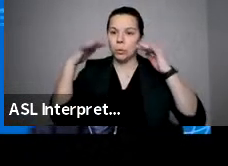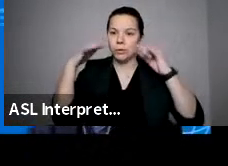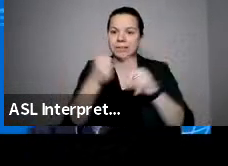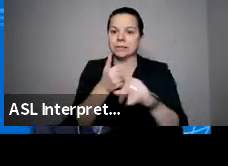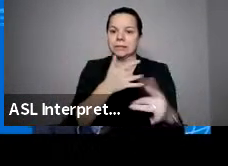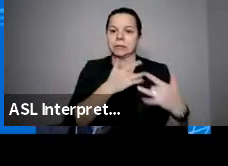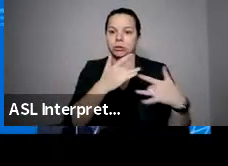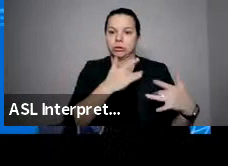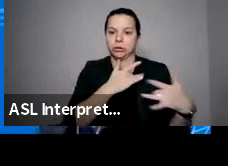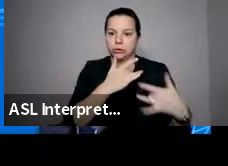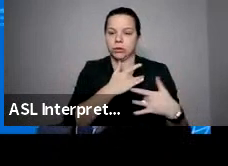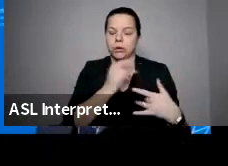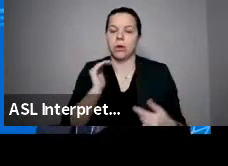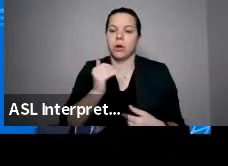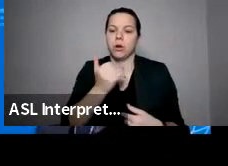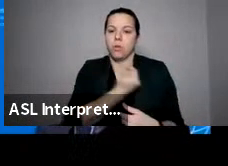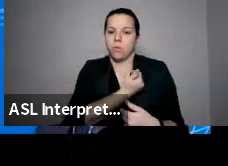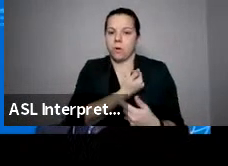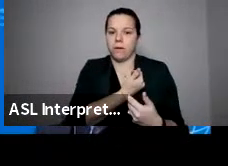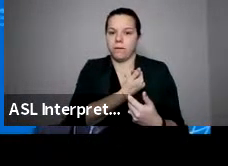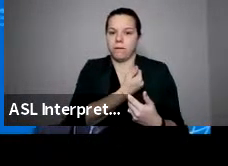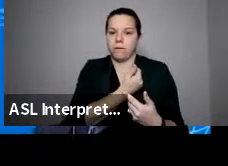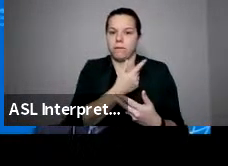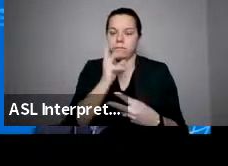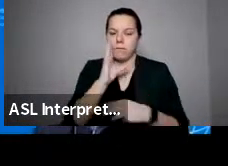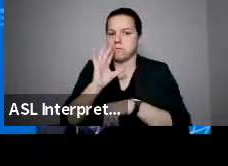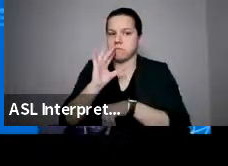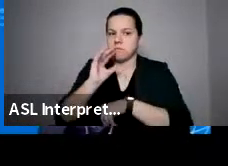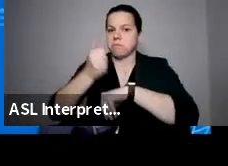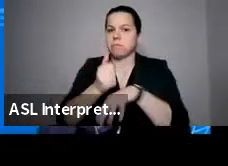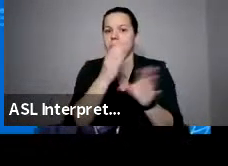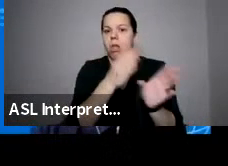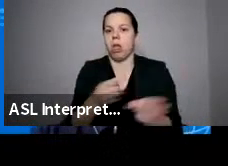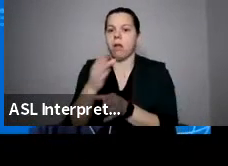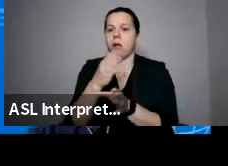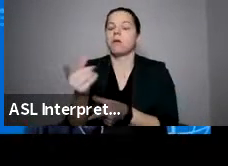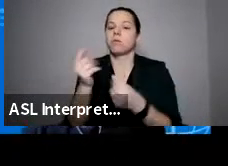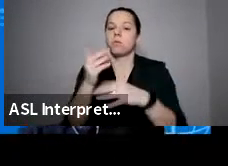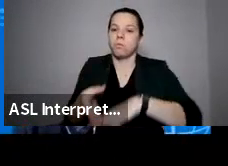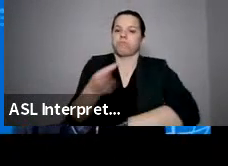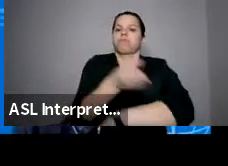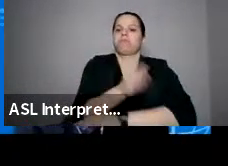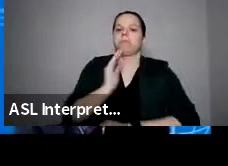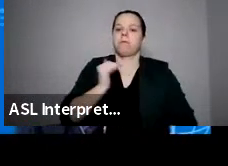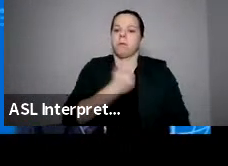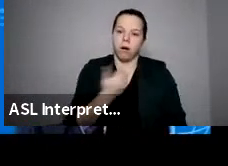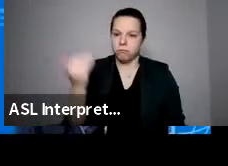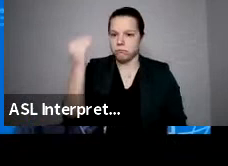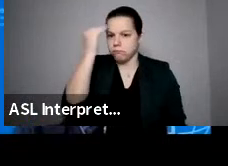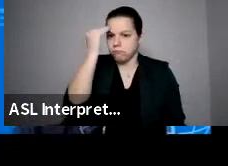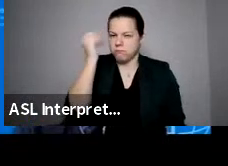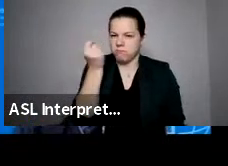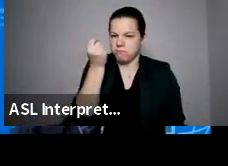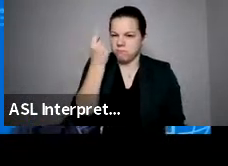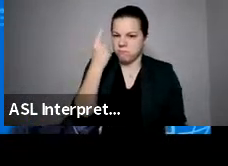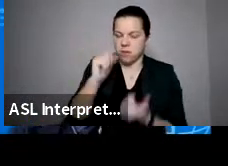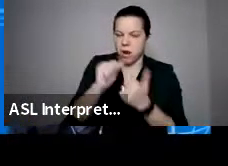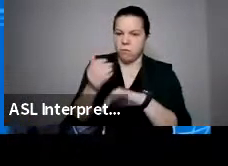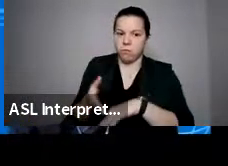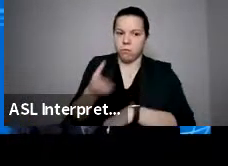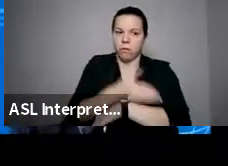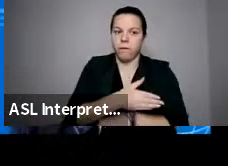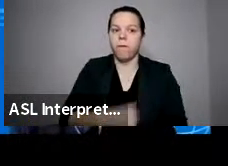concern, we've embarked on an effort to improve our understanding. So in addition to